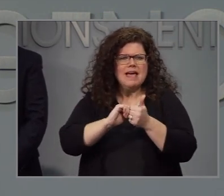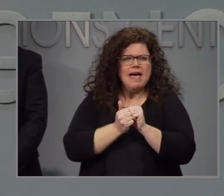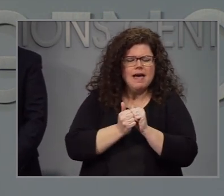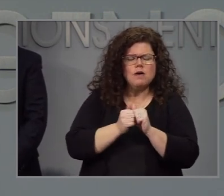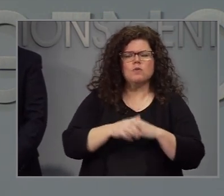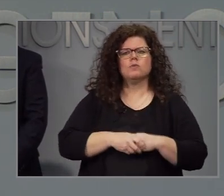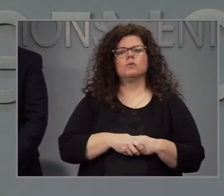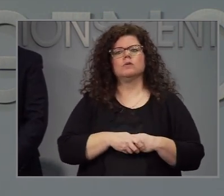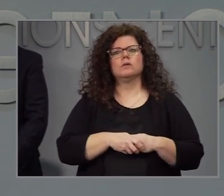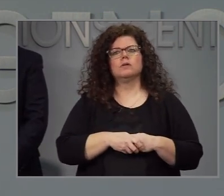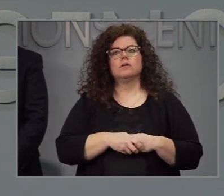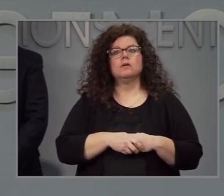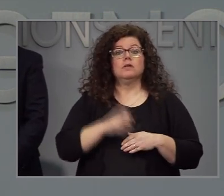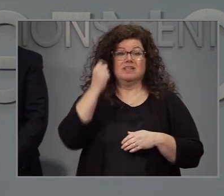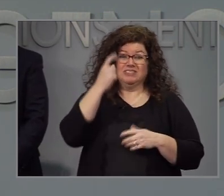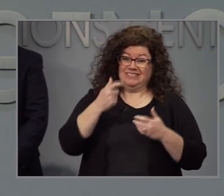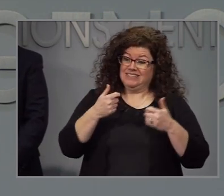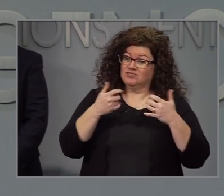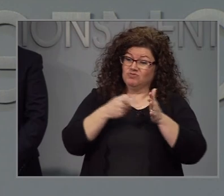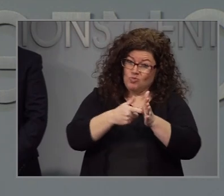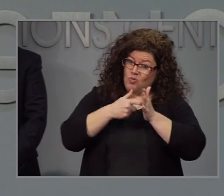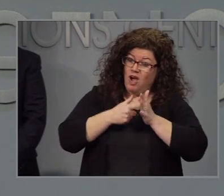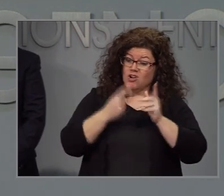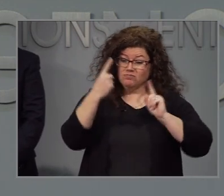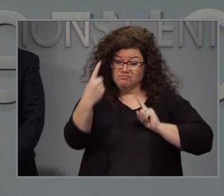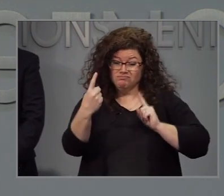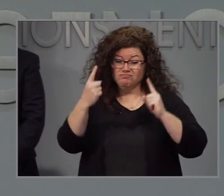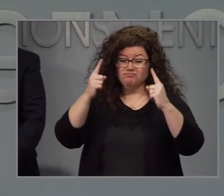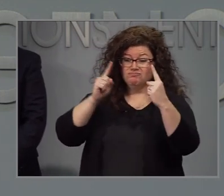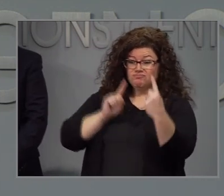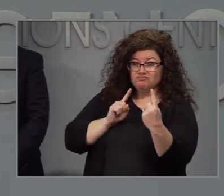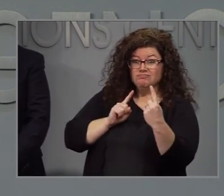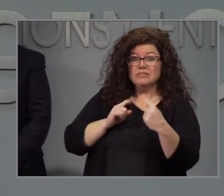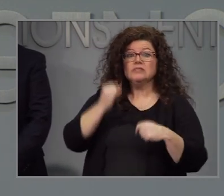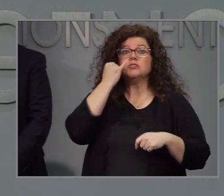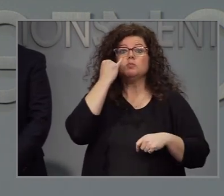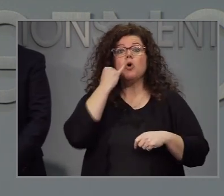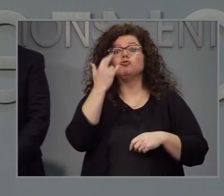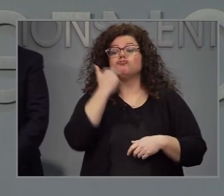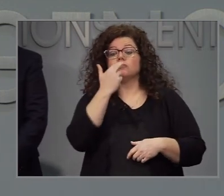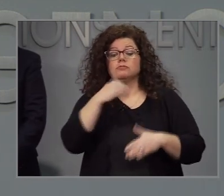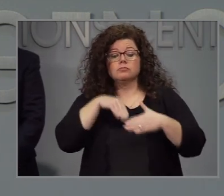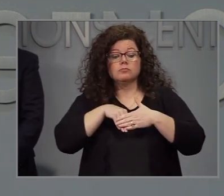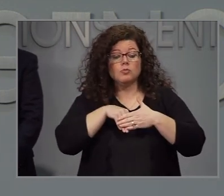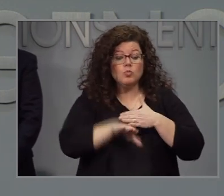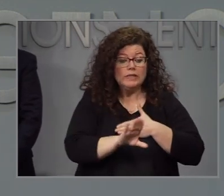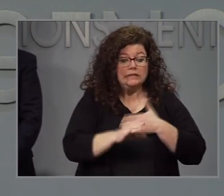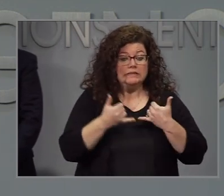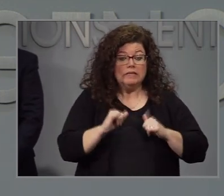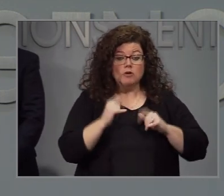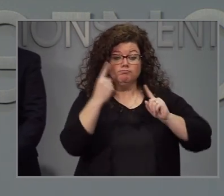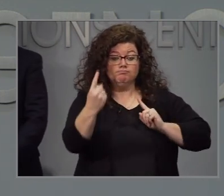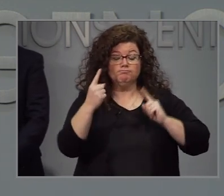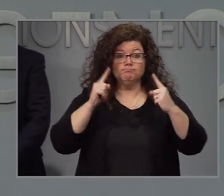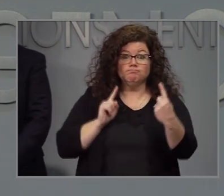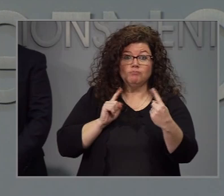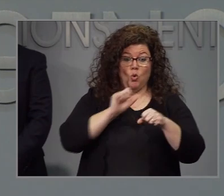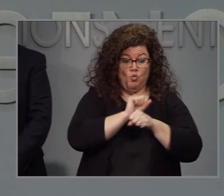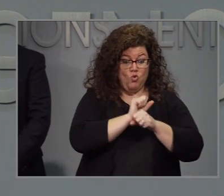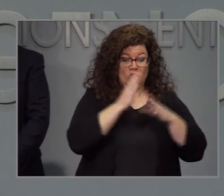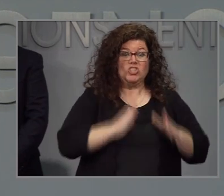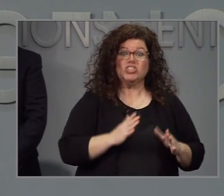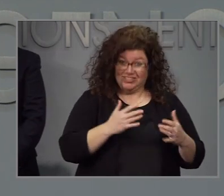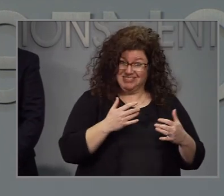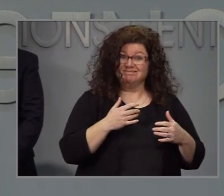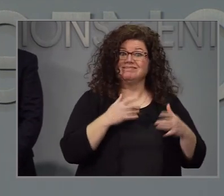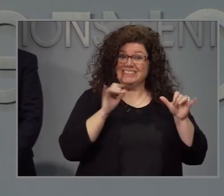optimizing social distancing of employees and consumers and congregants, screening of employees for symptoms,